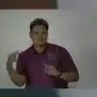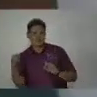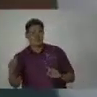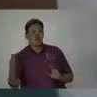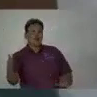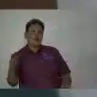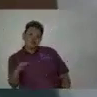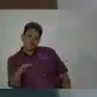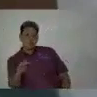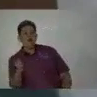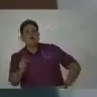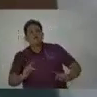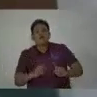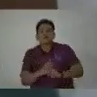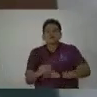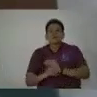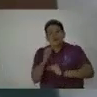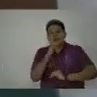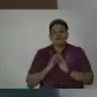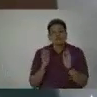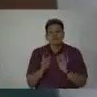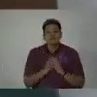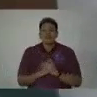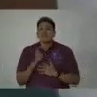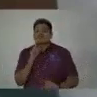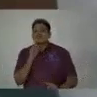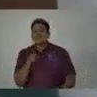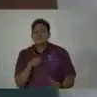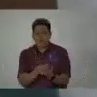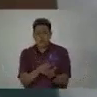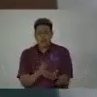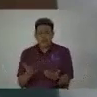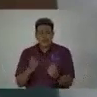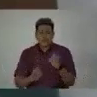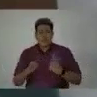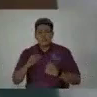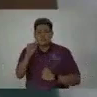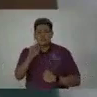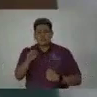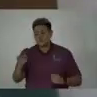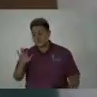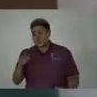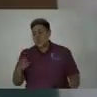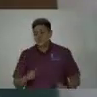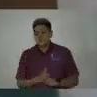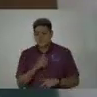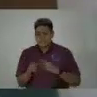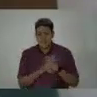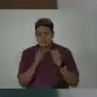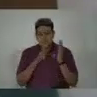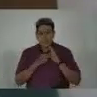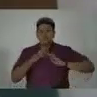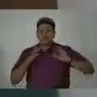others. Madam Speaker, the report laid in March 2022, the